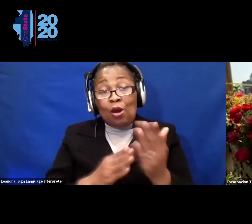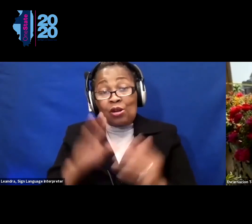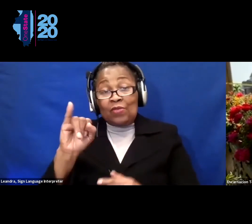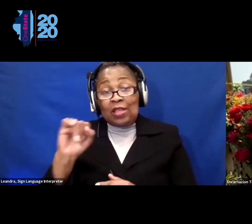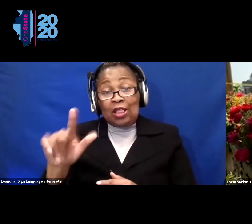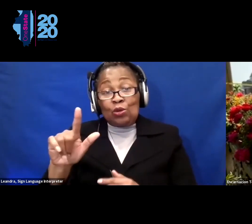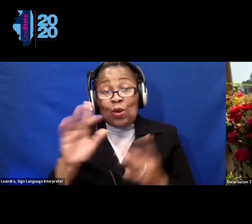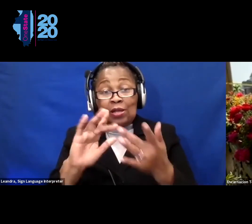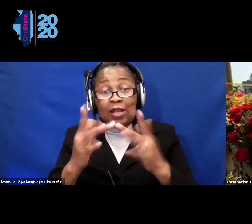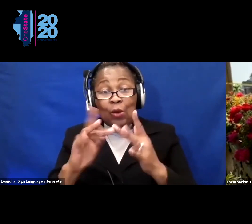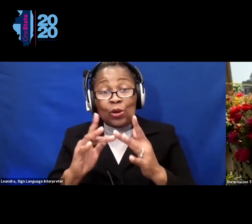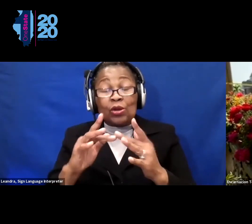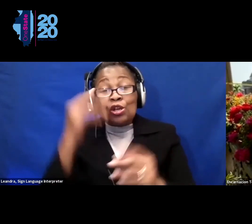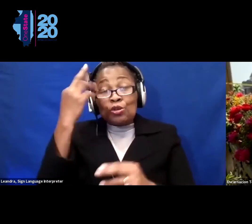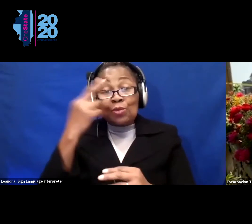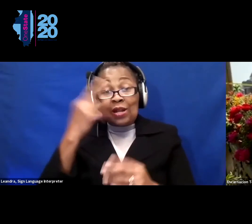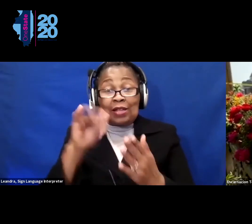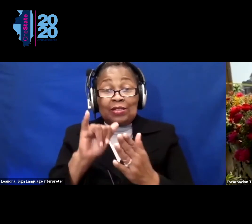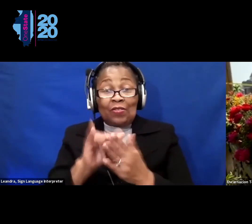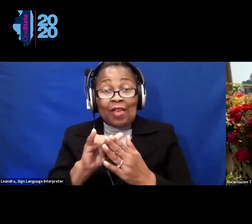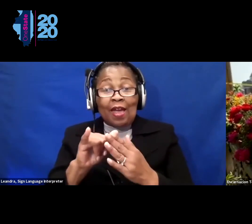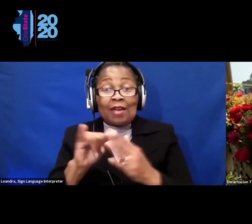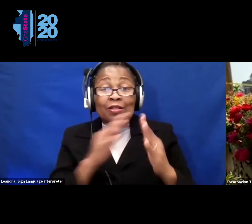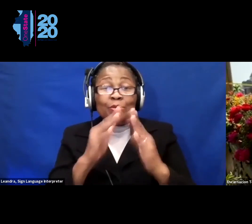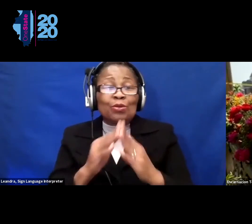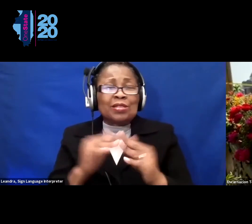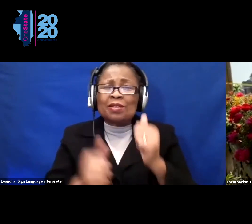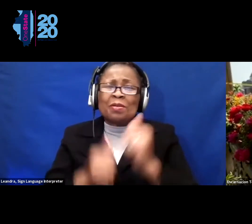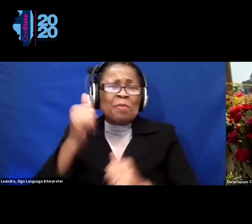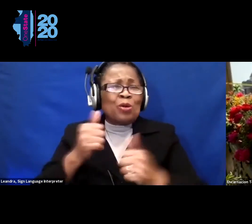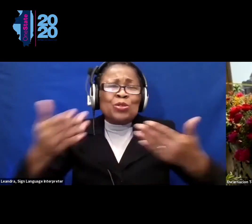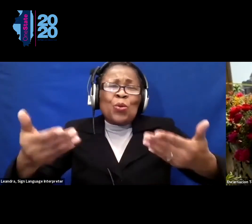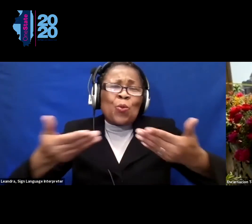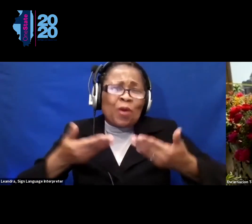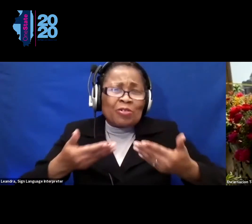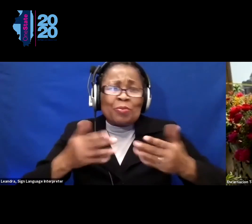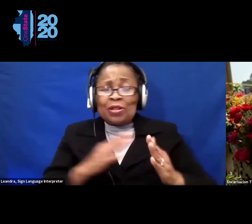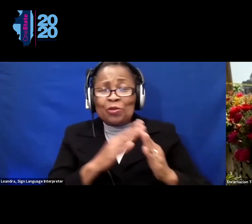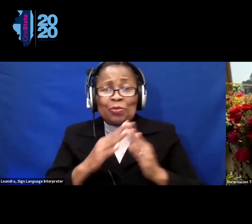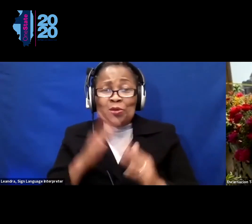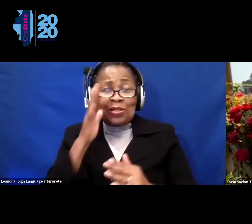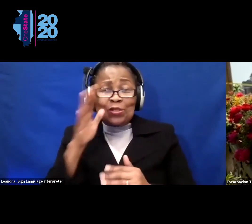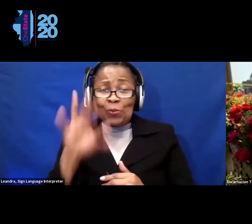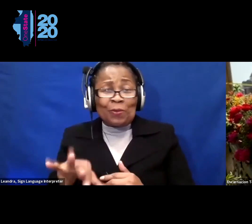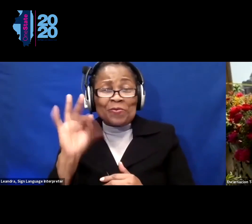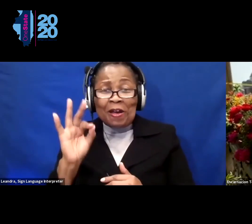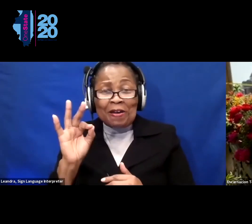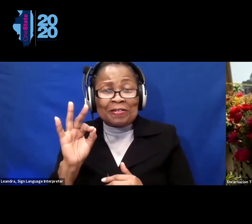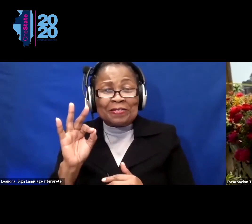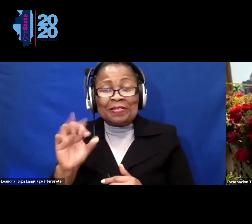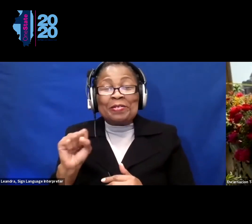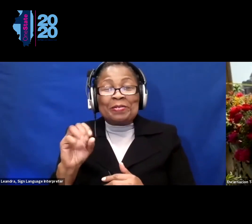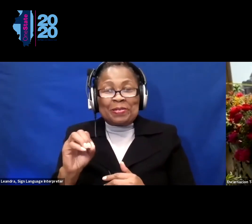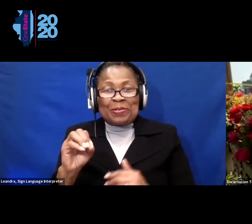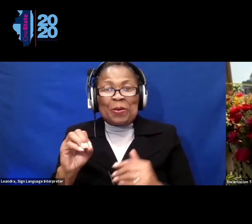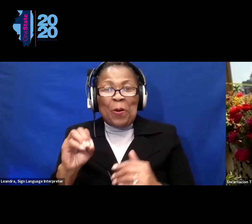that that community is one of the most welcoming communities that you'll ever find. So